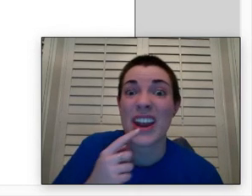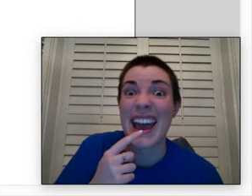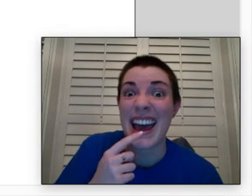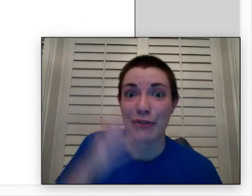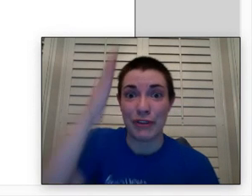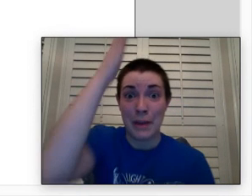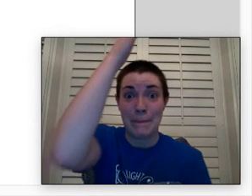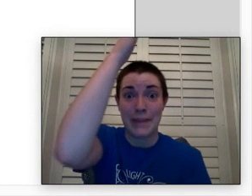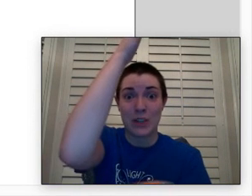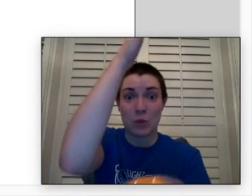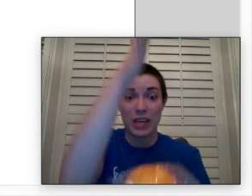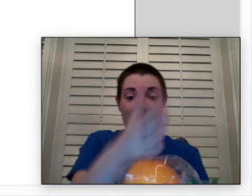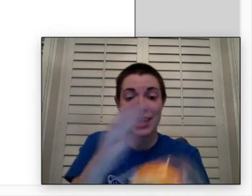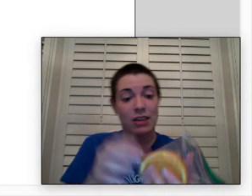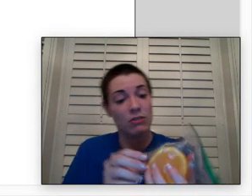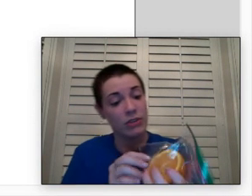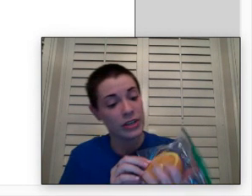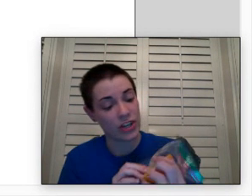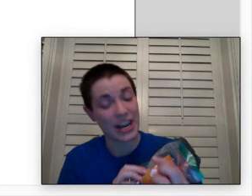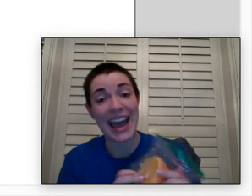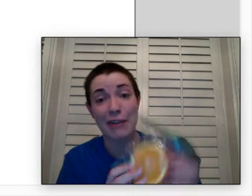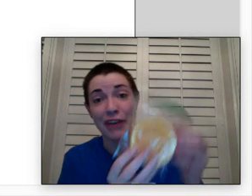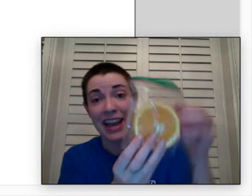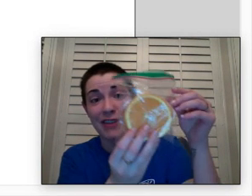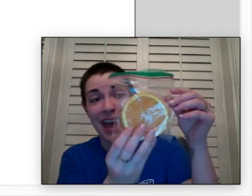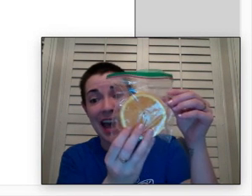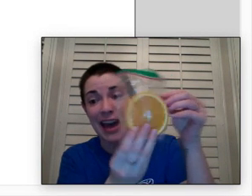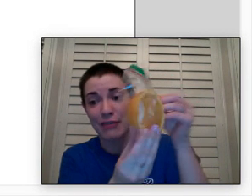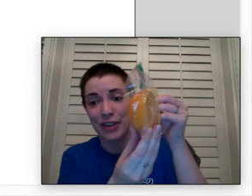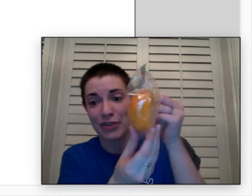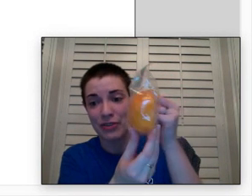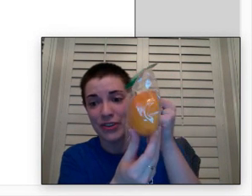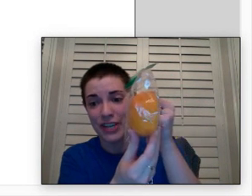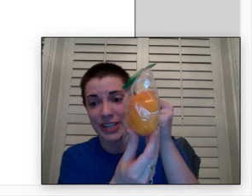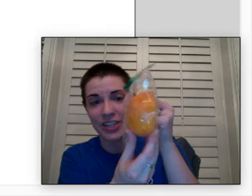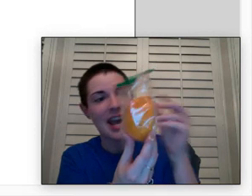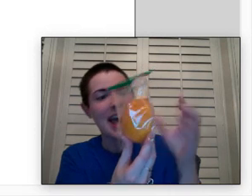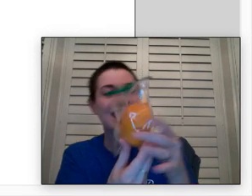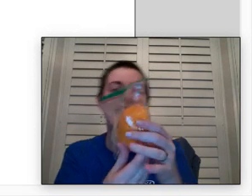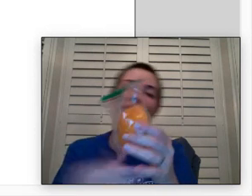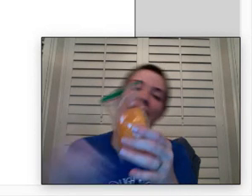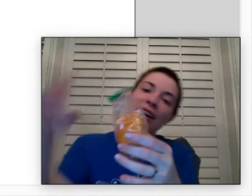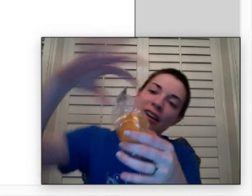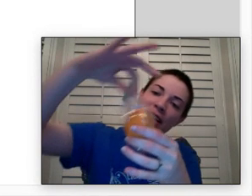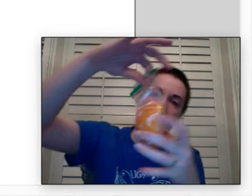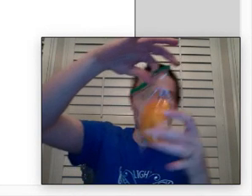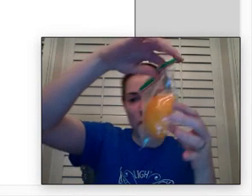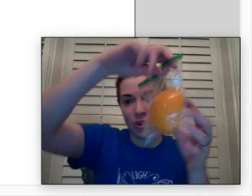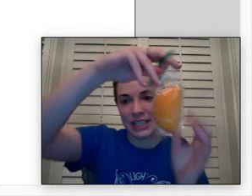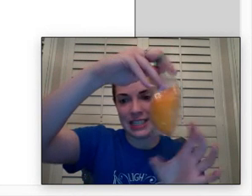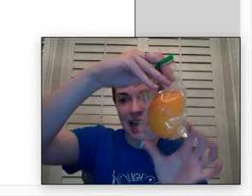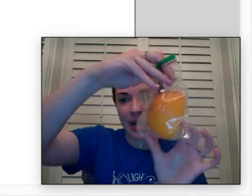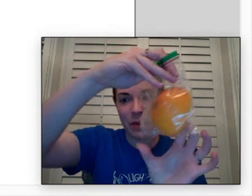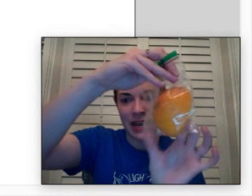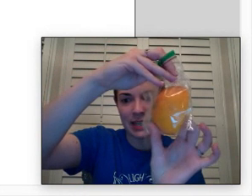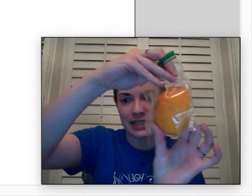word half because we cut the orange in half. I have half an orange. And look, if you hold